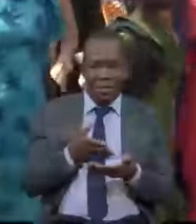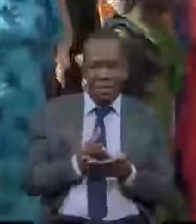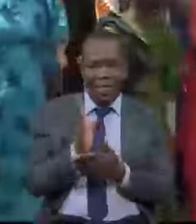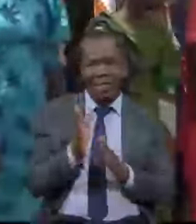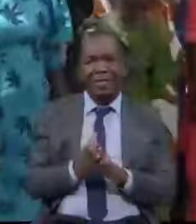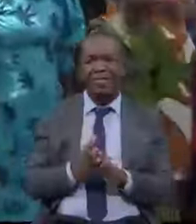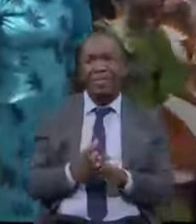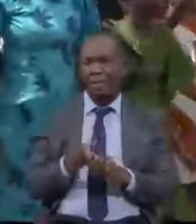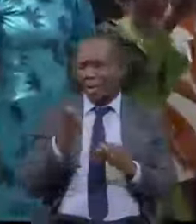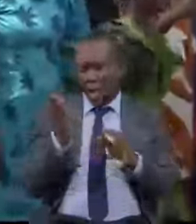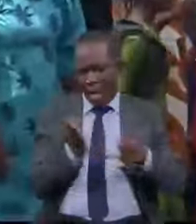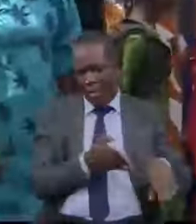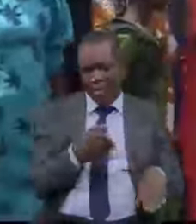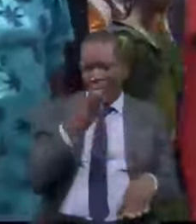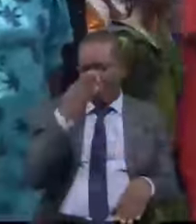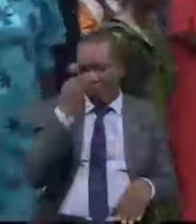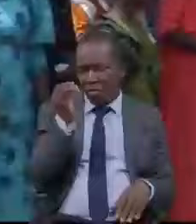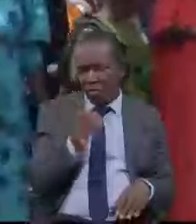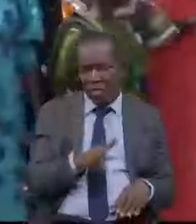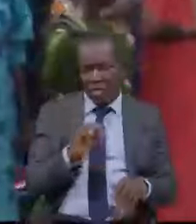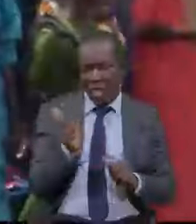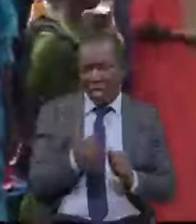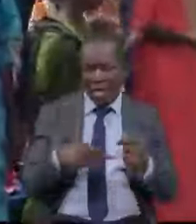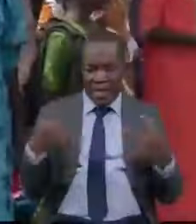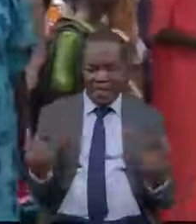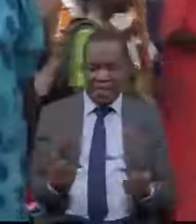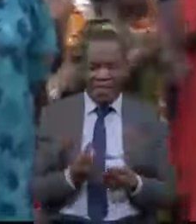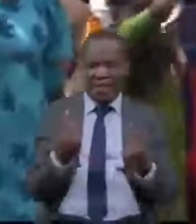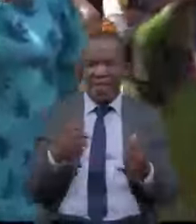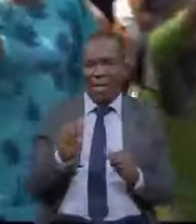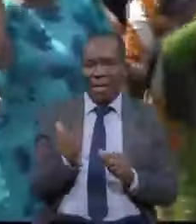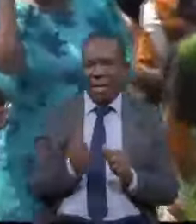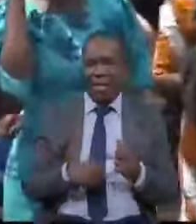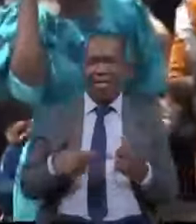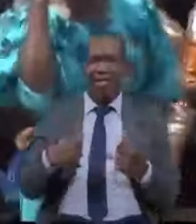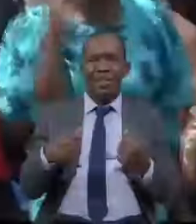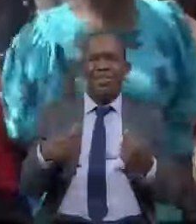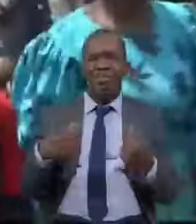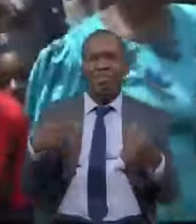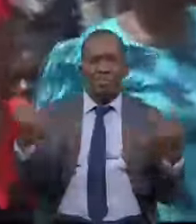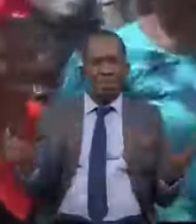sin, every transgression. Observe to do.